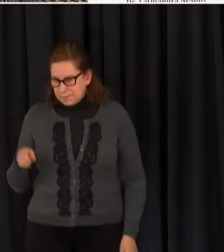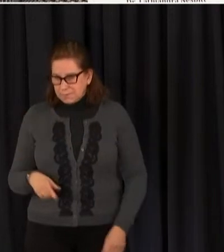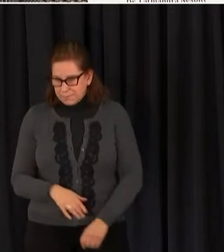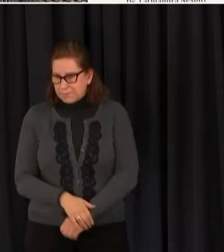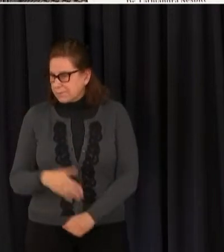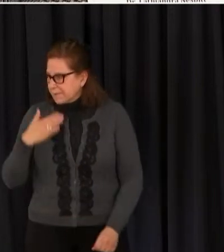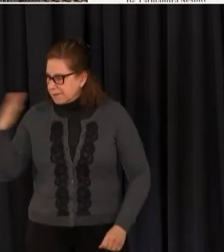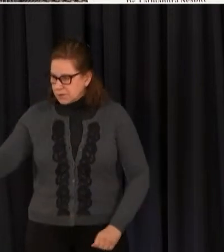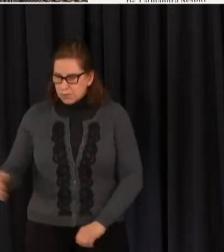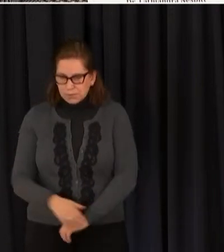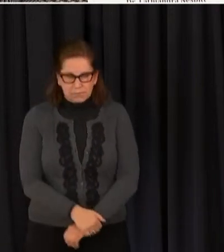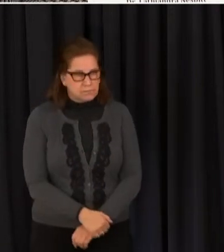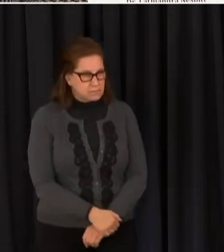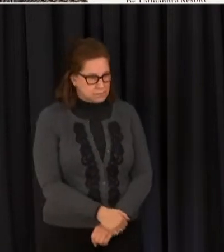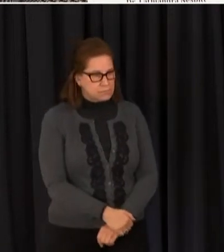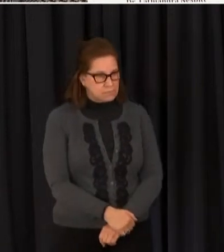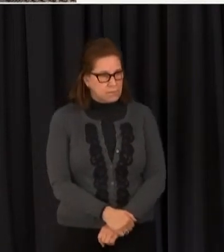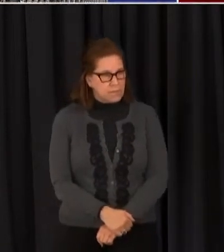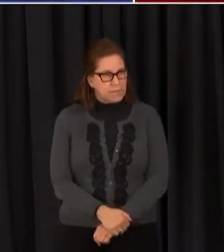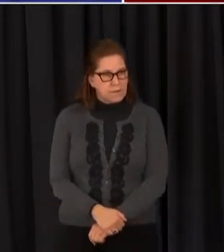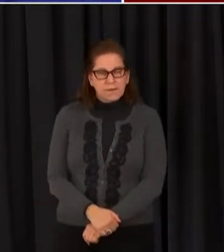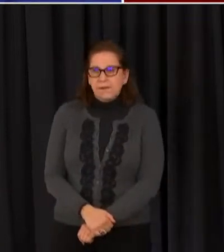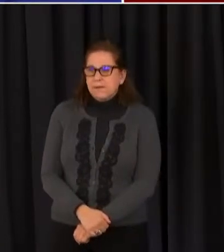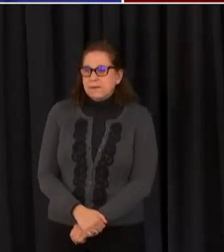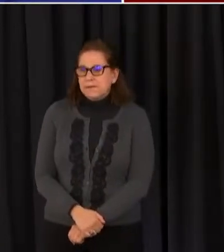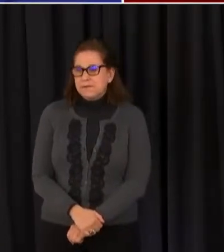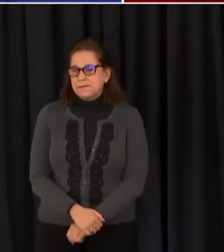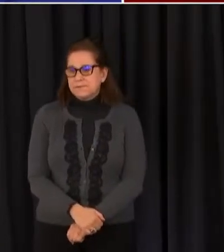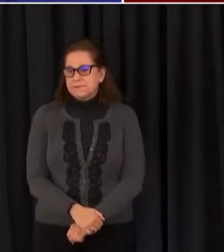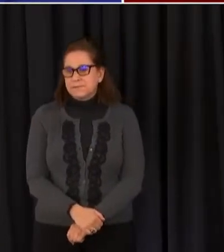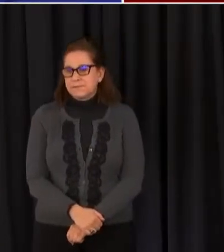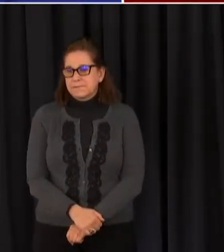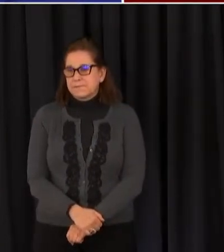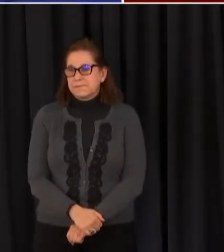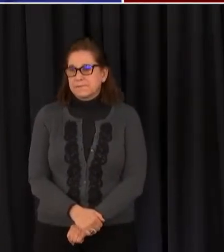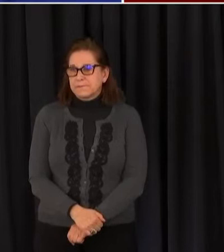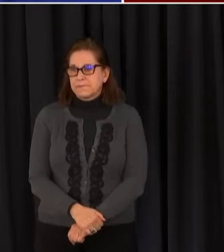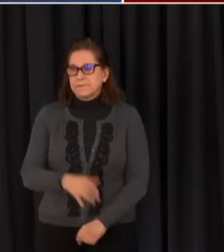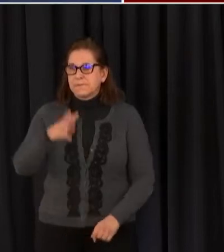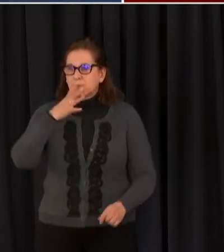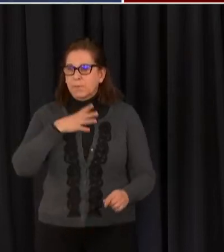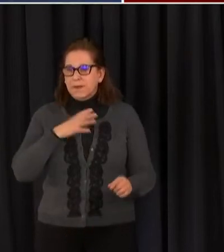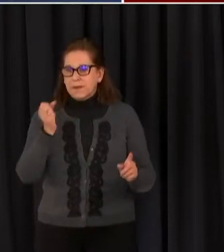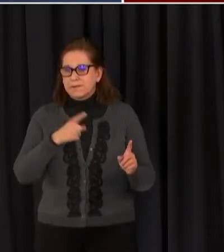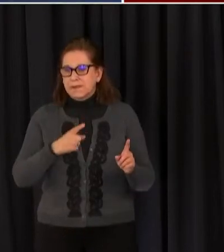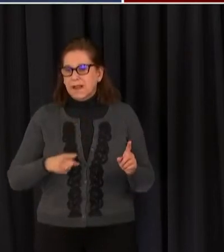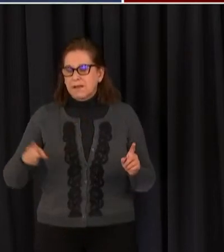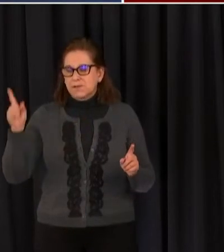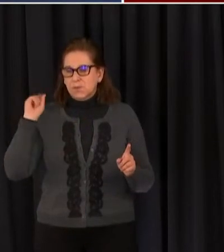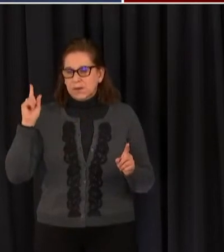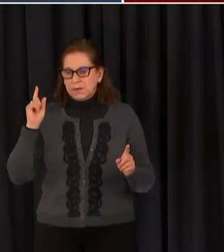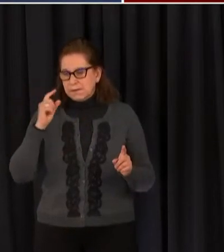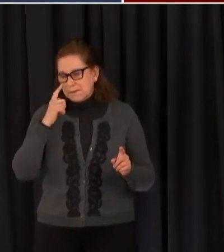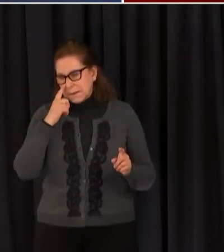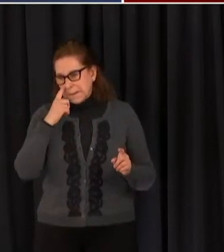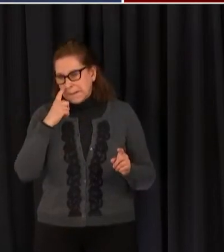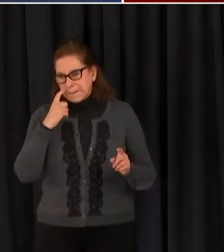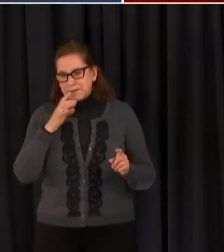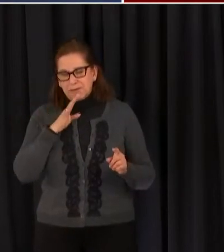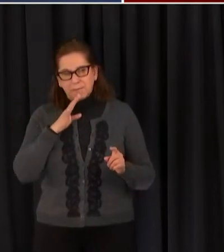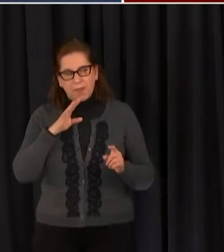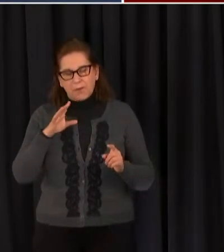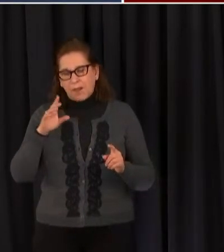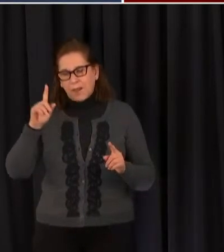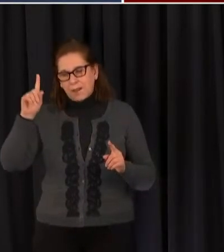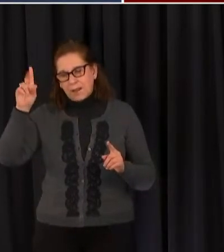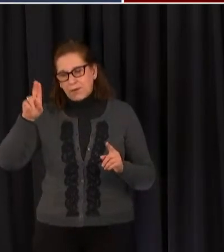Yes. Beatrice Peterson, ABC News. Hi. Hi. Last week you were asked about the Capitol fencing, and you said you were hoping to go and visit